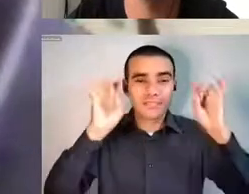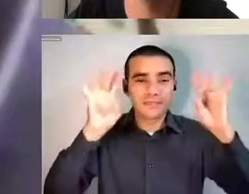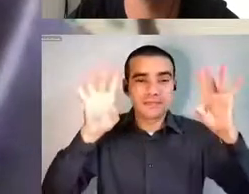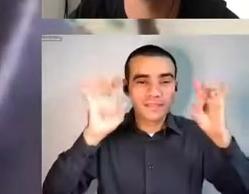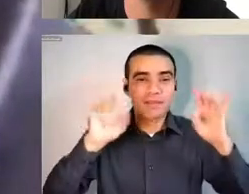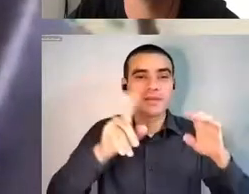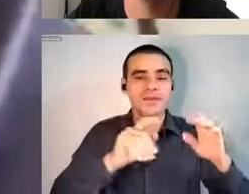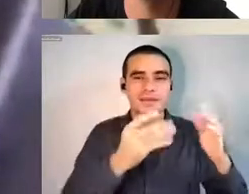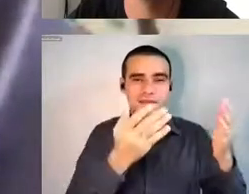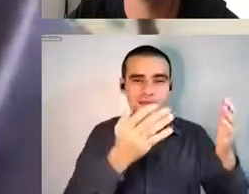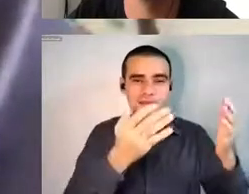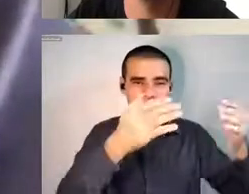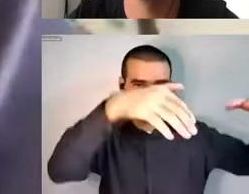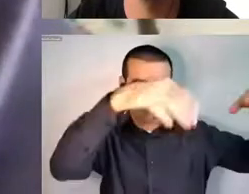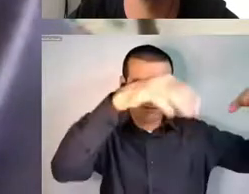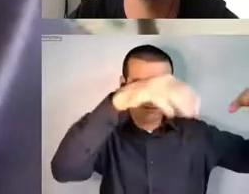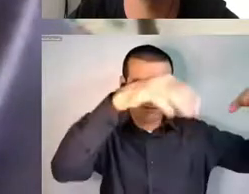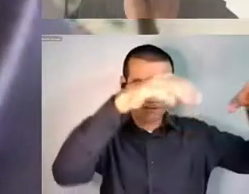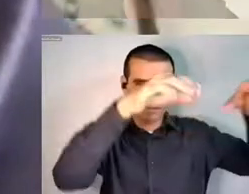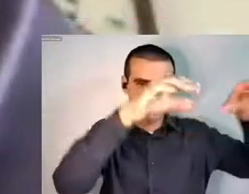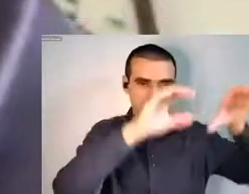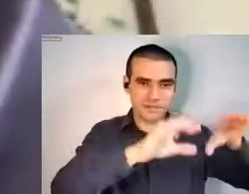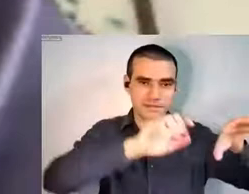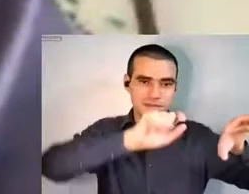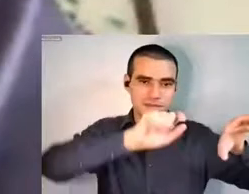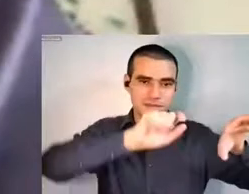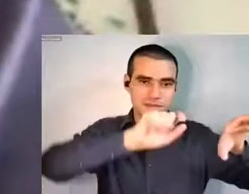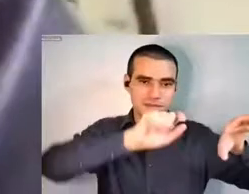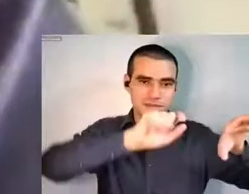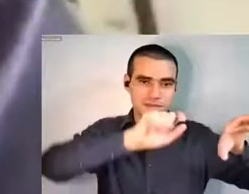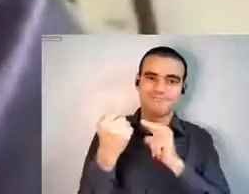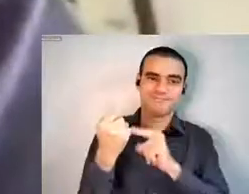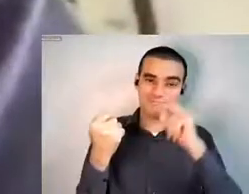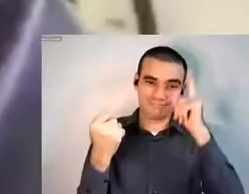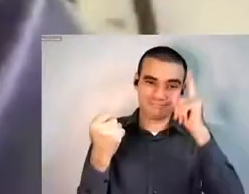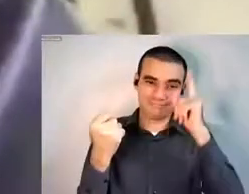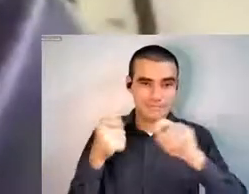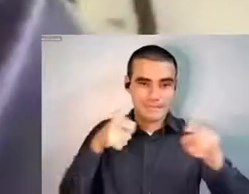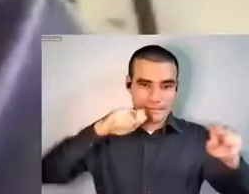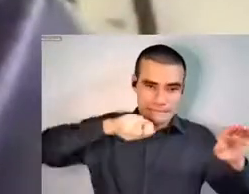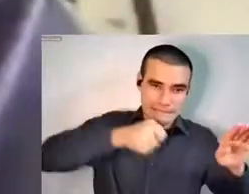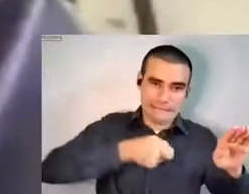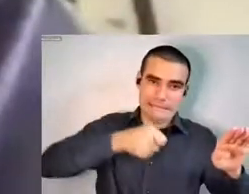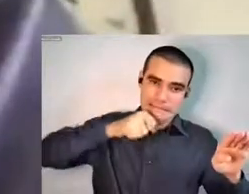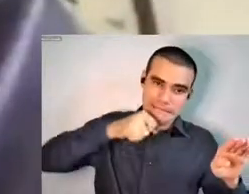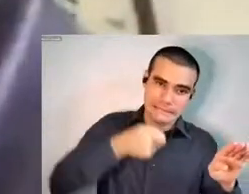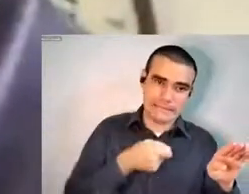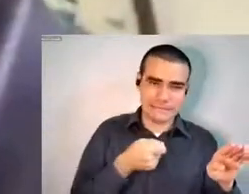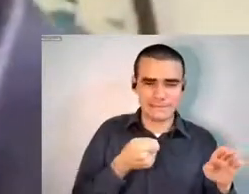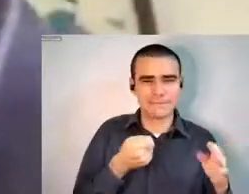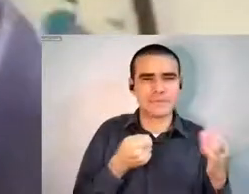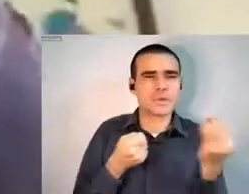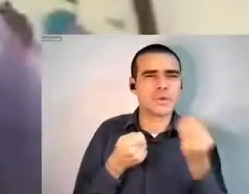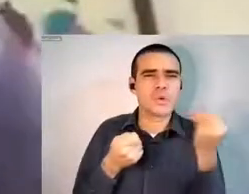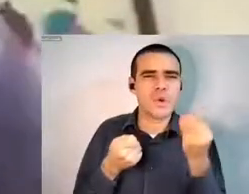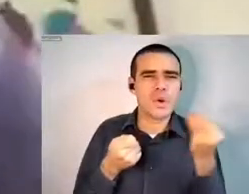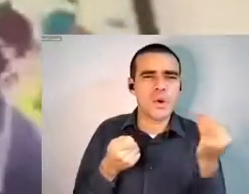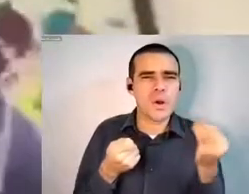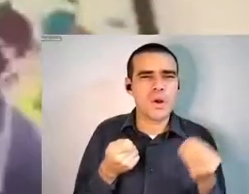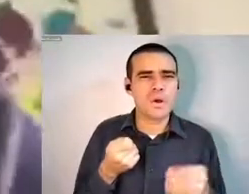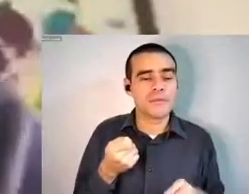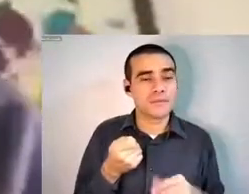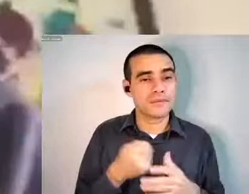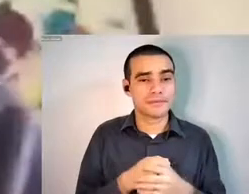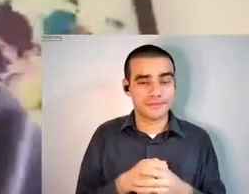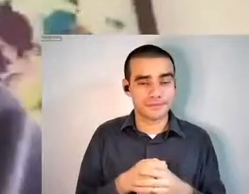is locked inside a chest, and this chest has a very complicated key to open." And said, "Okay, so how does that